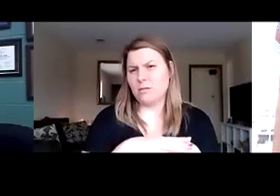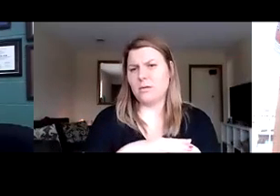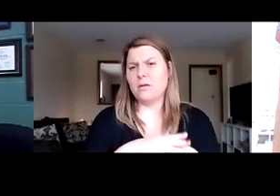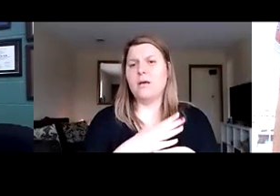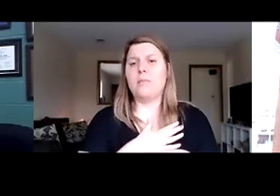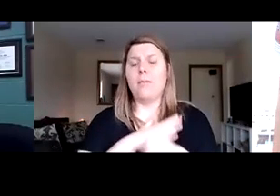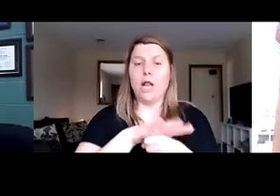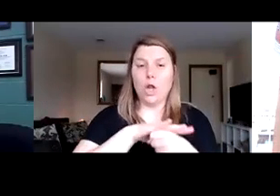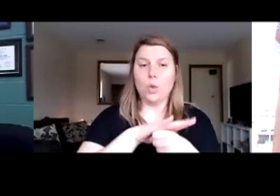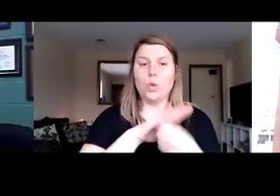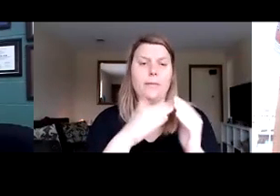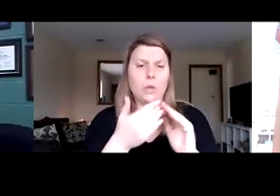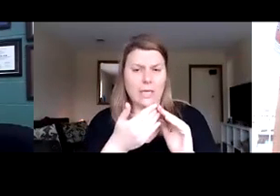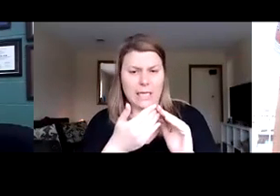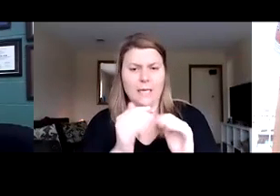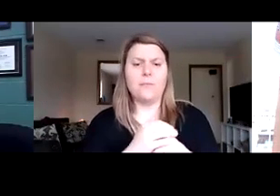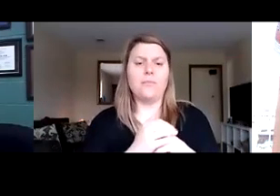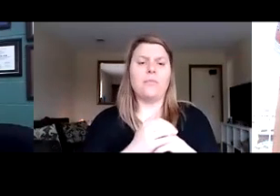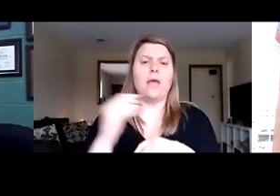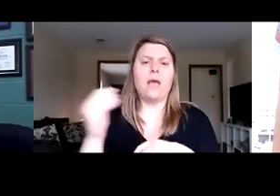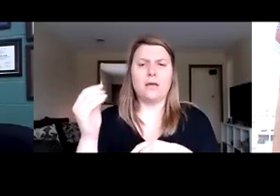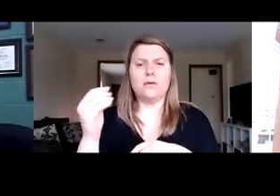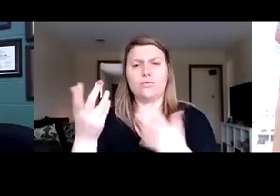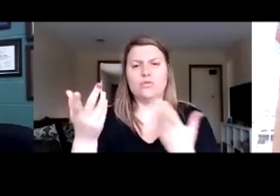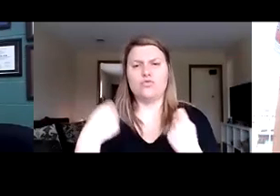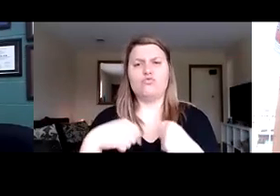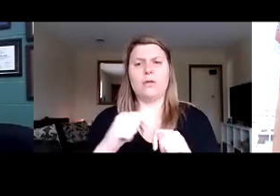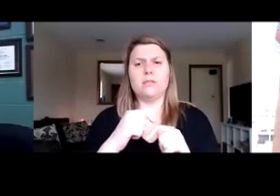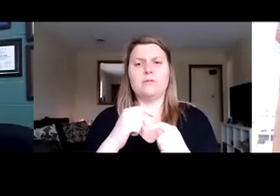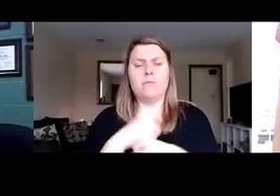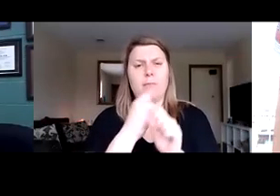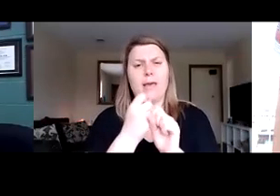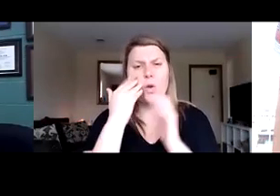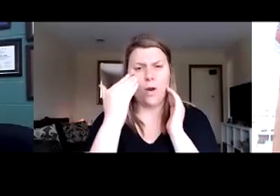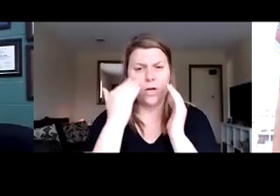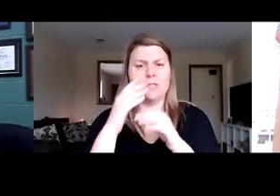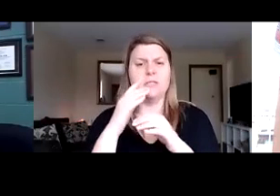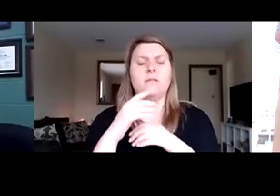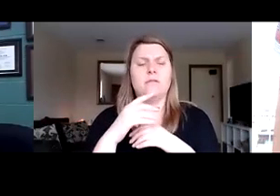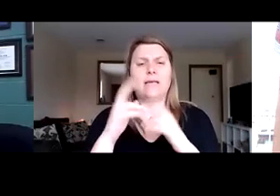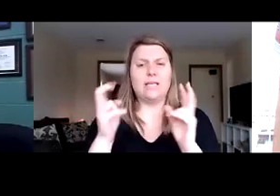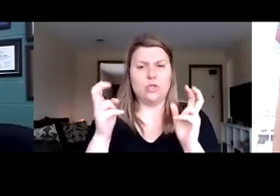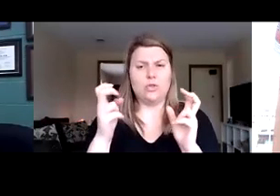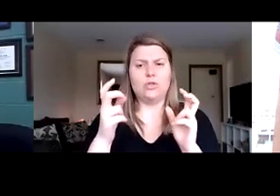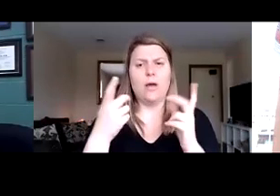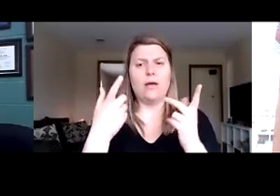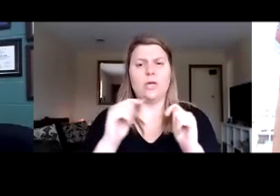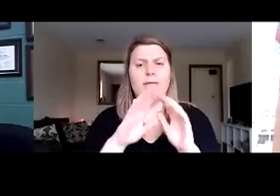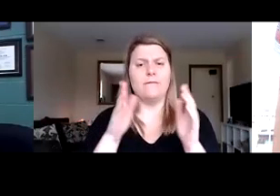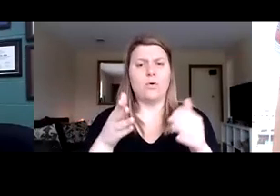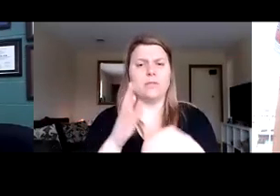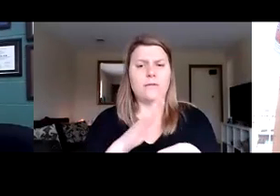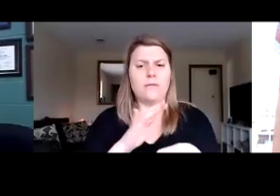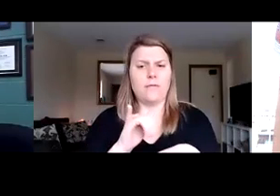local community and kind of just like building awareness of global health issues. So I kind of made that my focus of medical